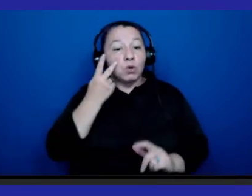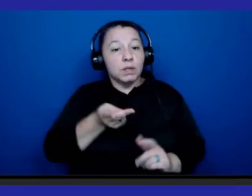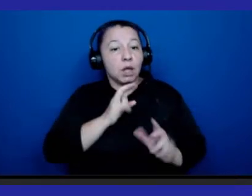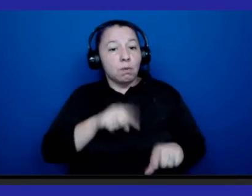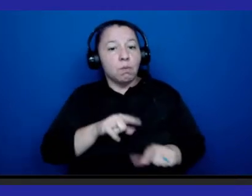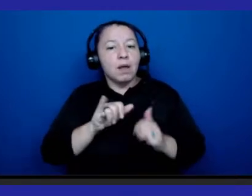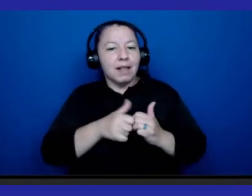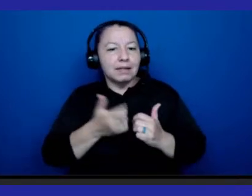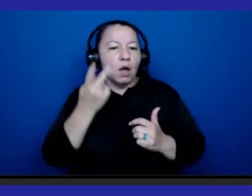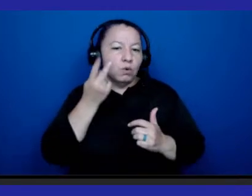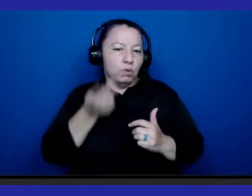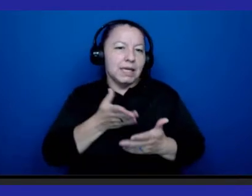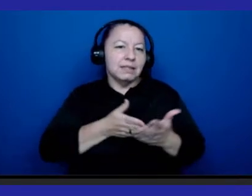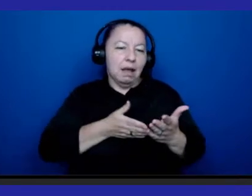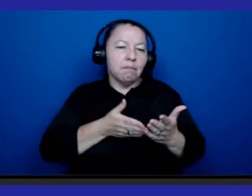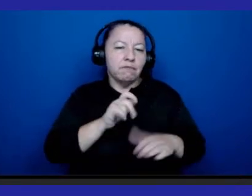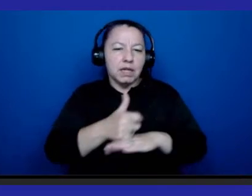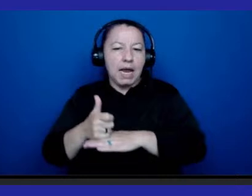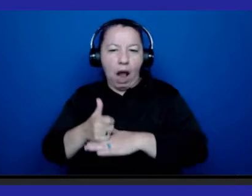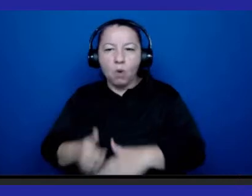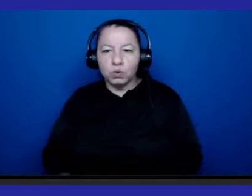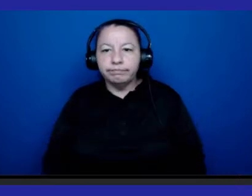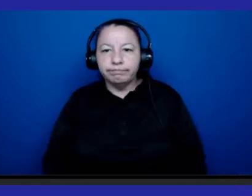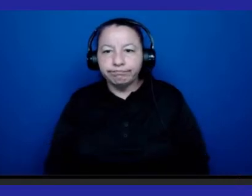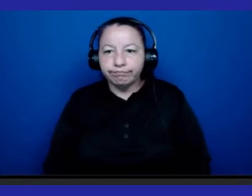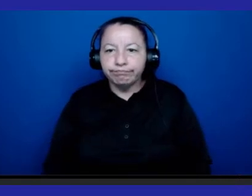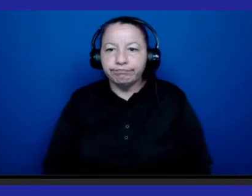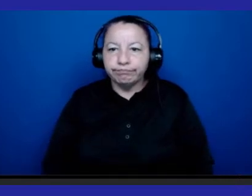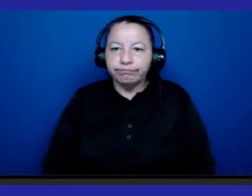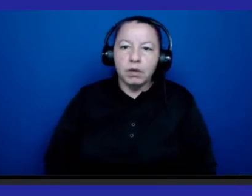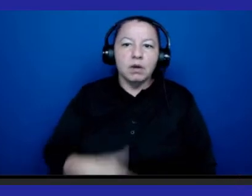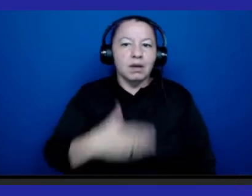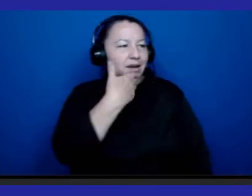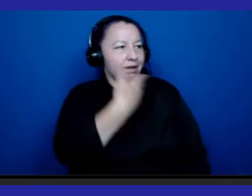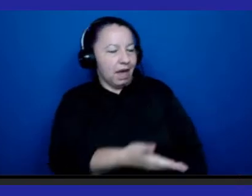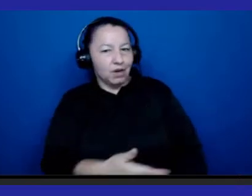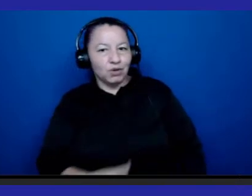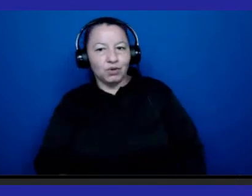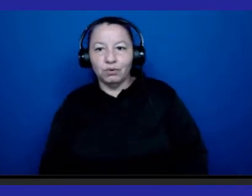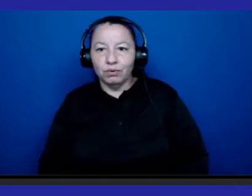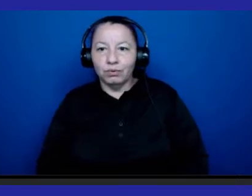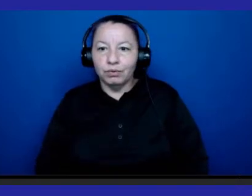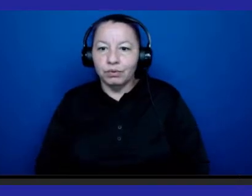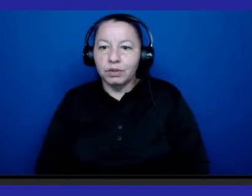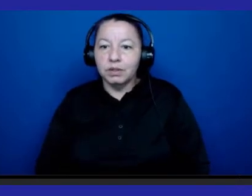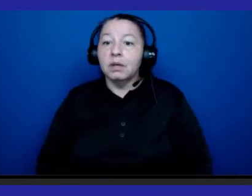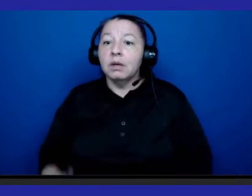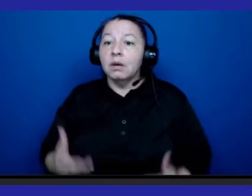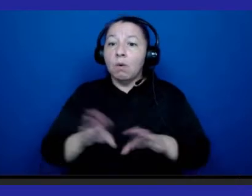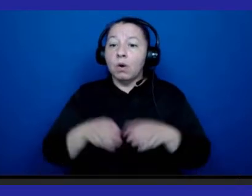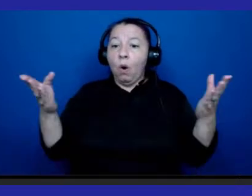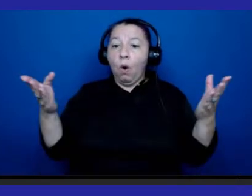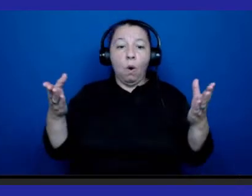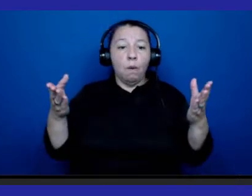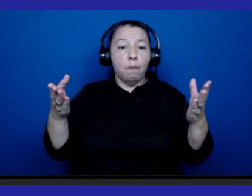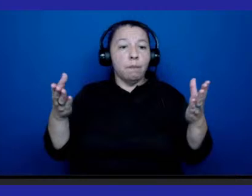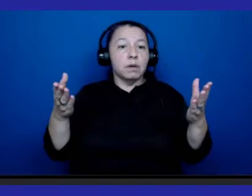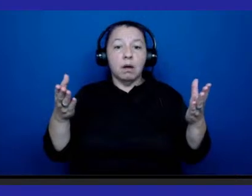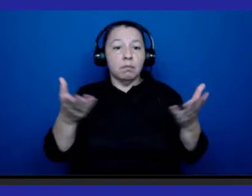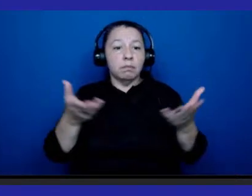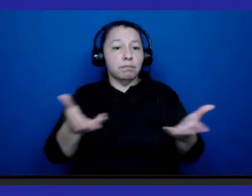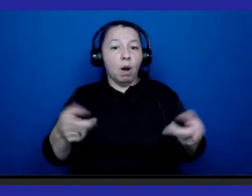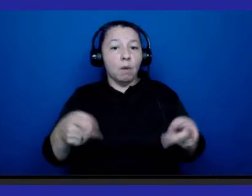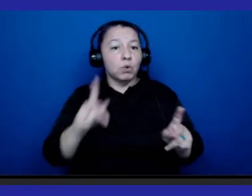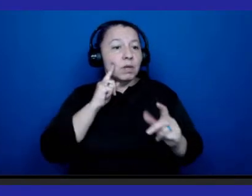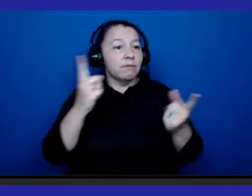some of those layouts. Thank you. I just want to open up the floor for questions. Frida? I don't